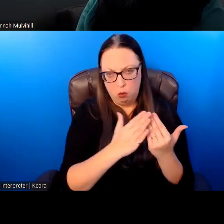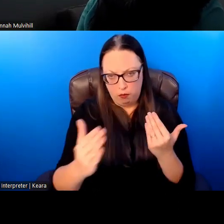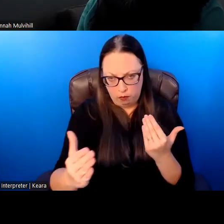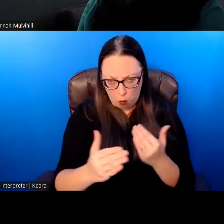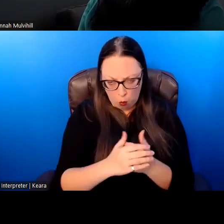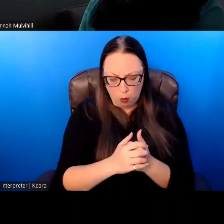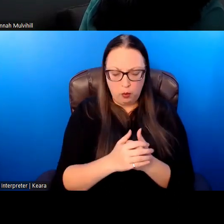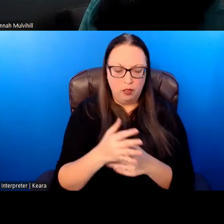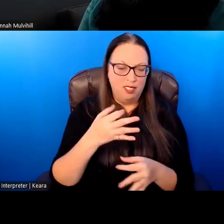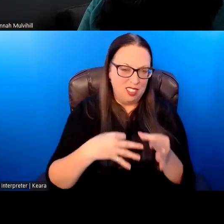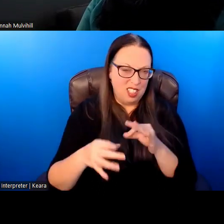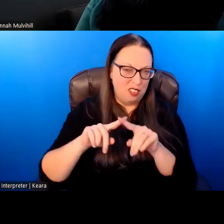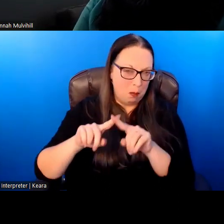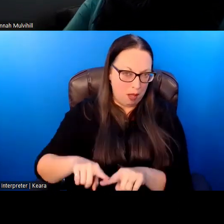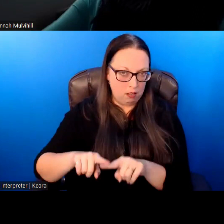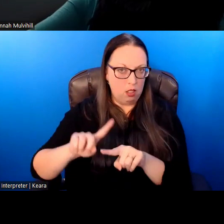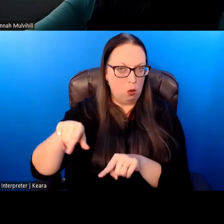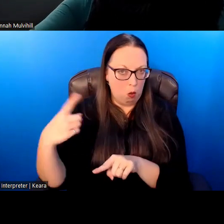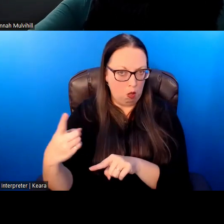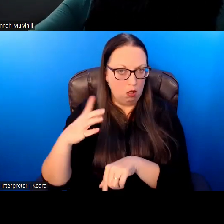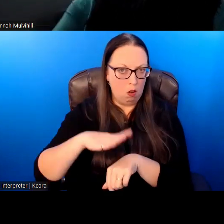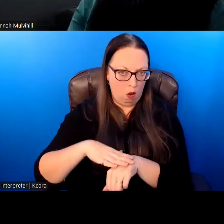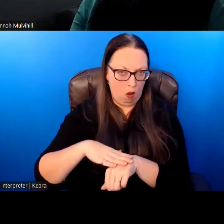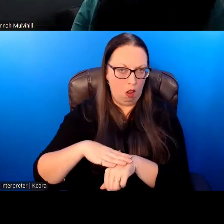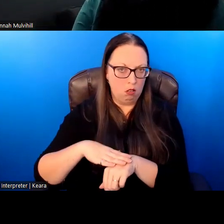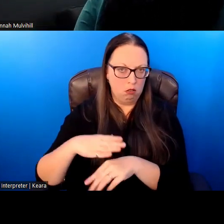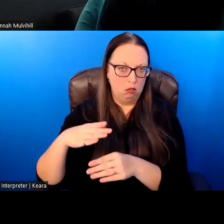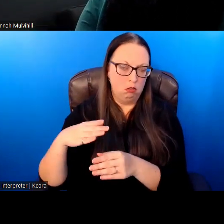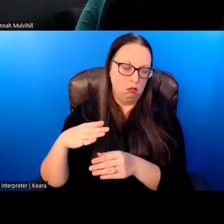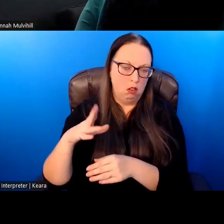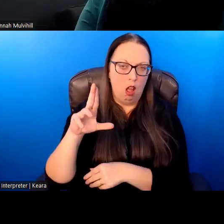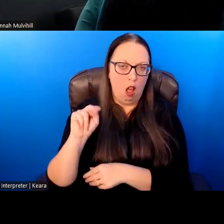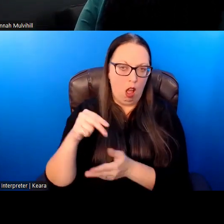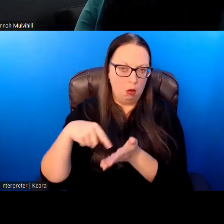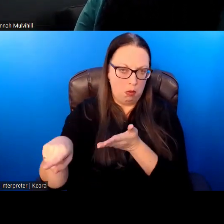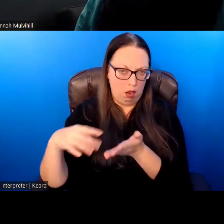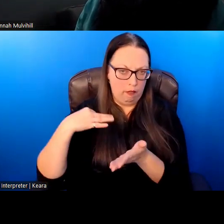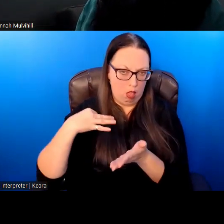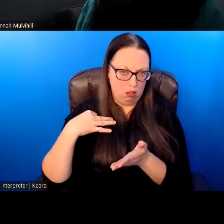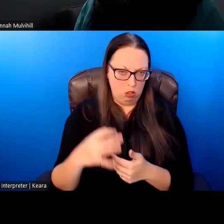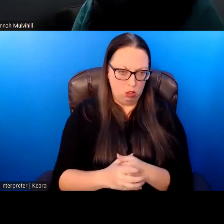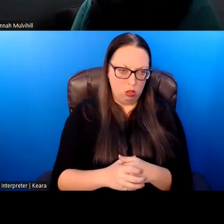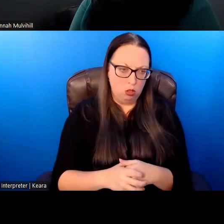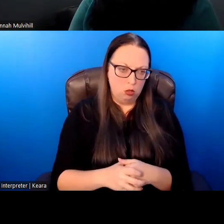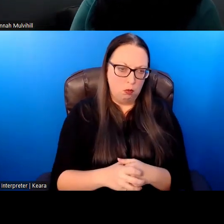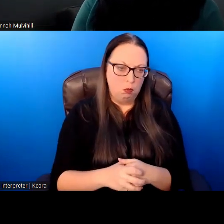rather than depending exclusively on unpaid volunteers for it.